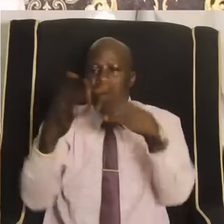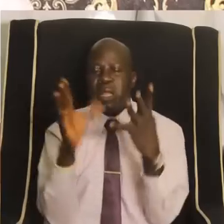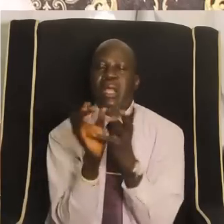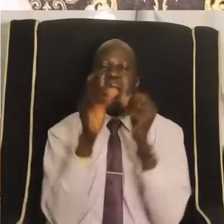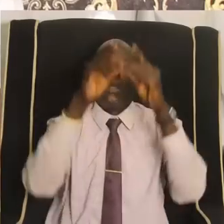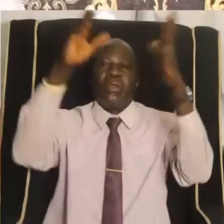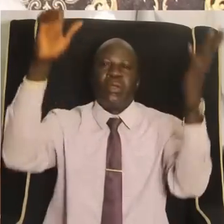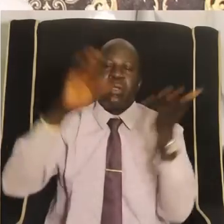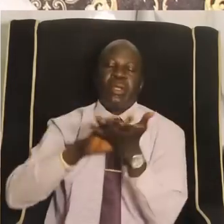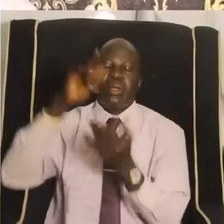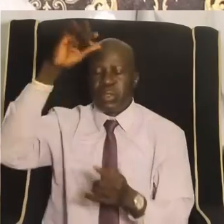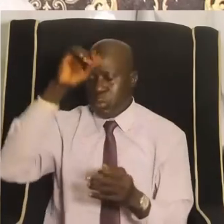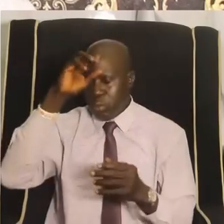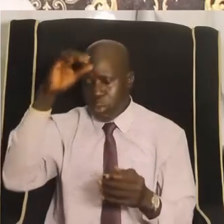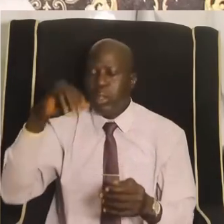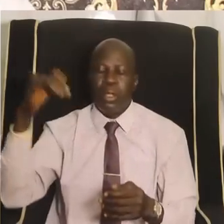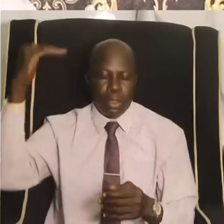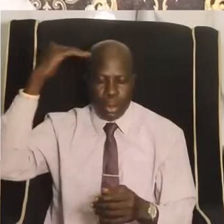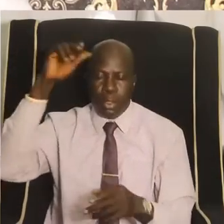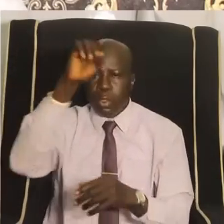So before we born all those.